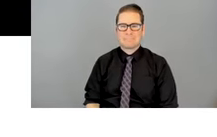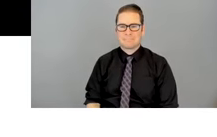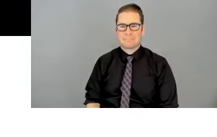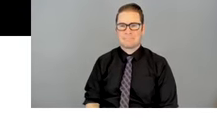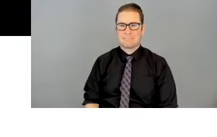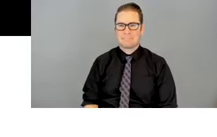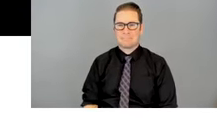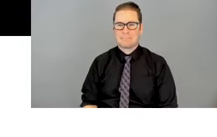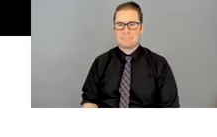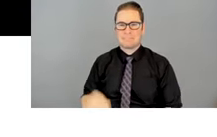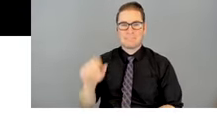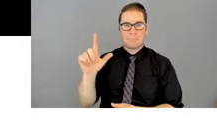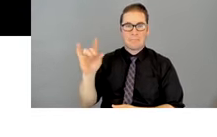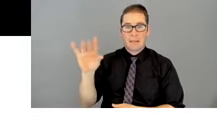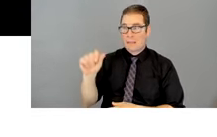Is everybody jamming?